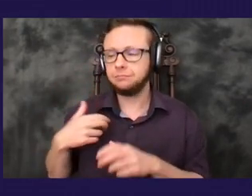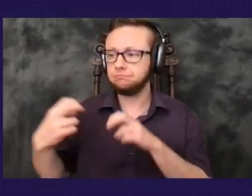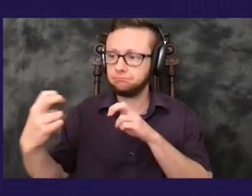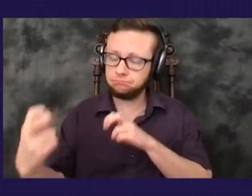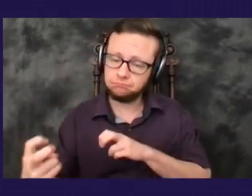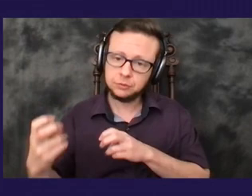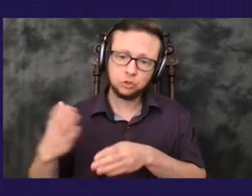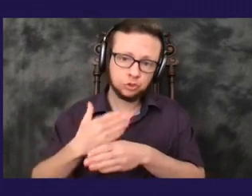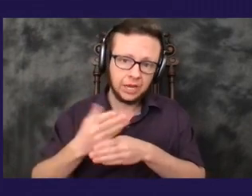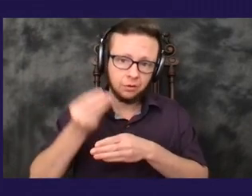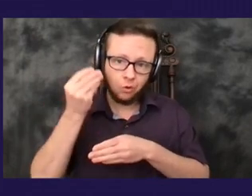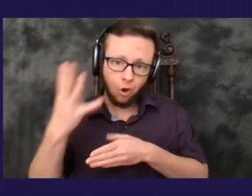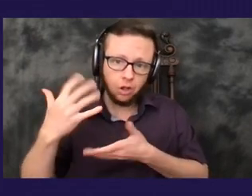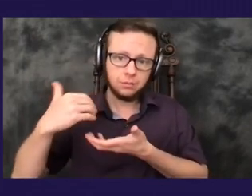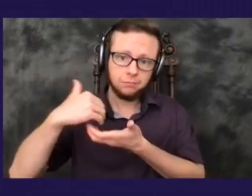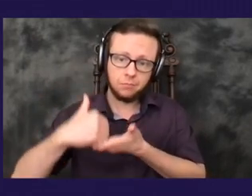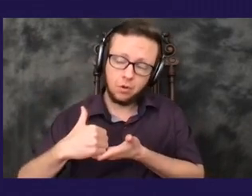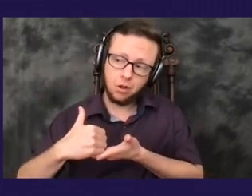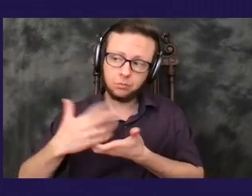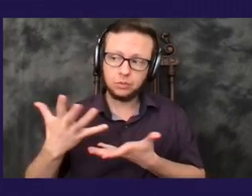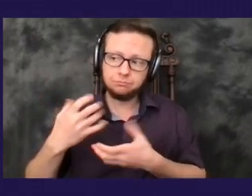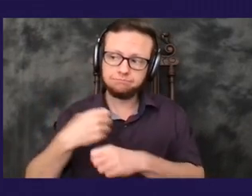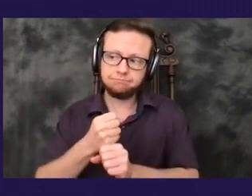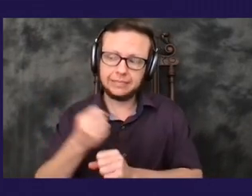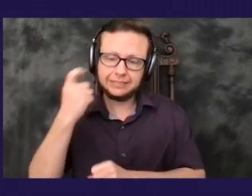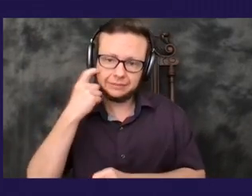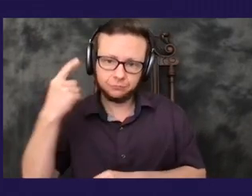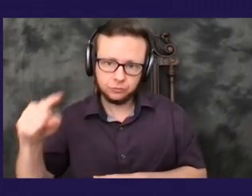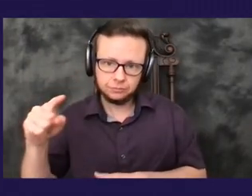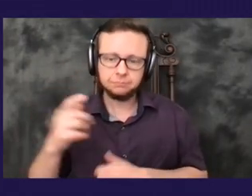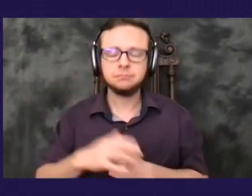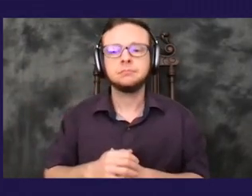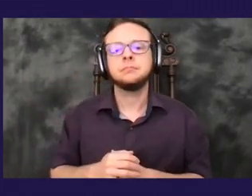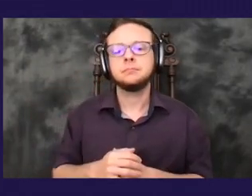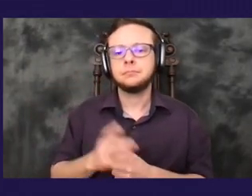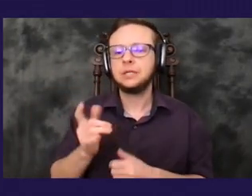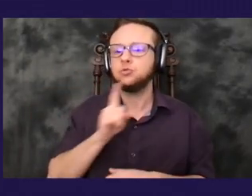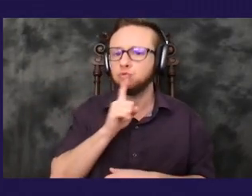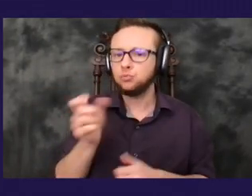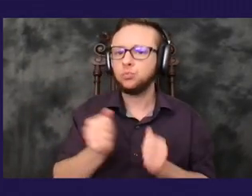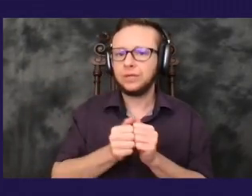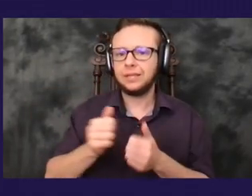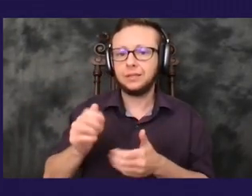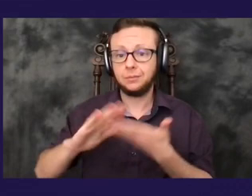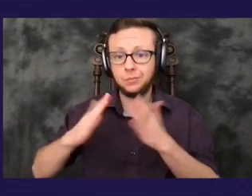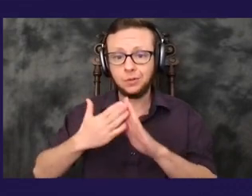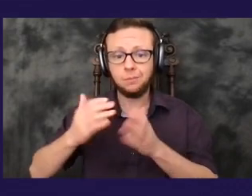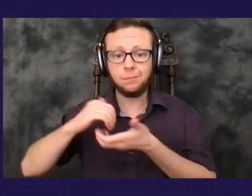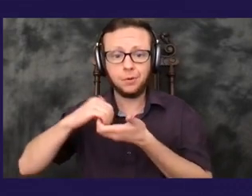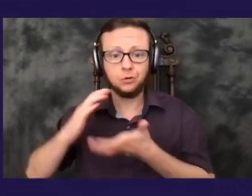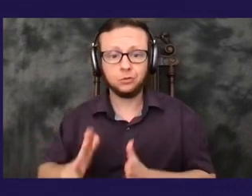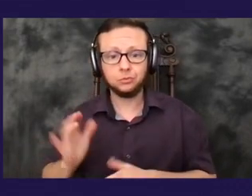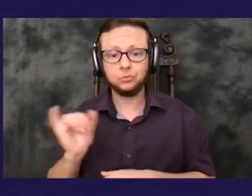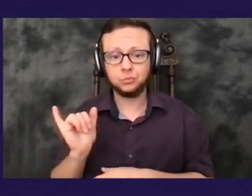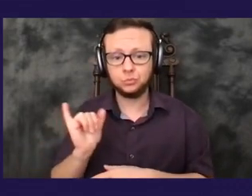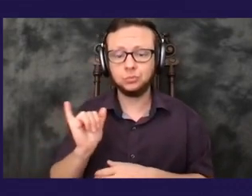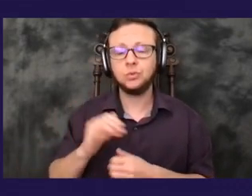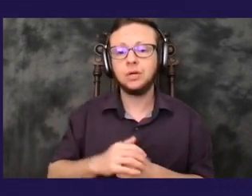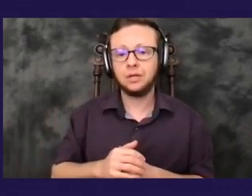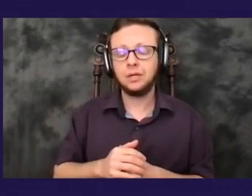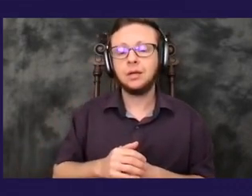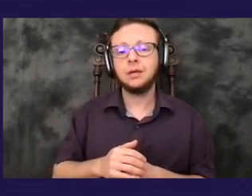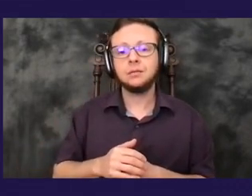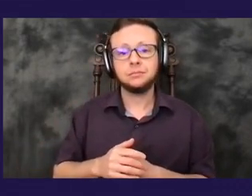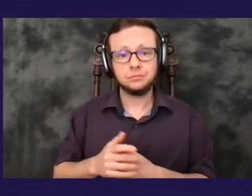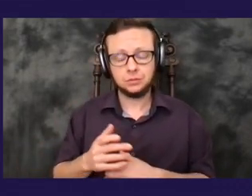with them to figure out what's going to make the best sense for them. And that's true with our community partners on if they're going to mask or if they're not going to mask or what they're going to do in their school or how they're